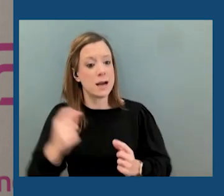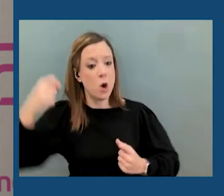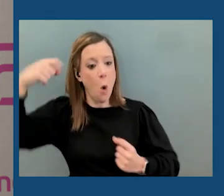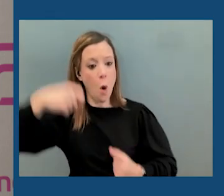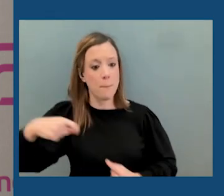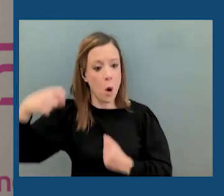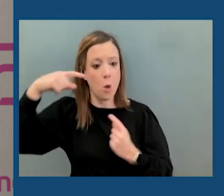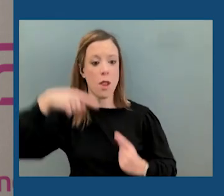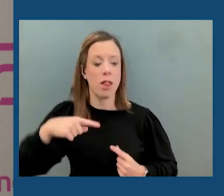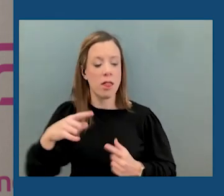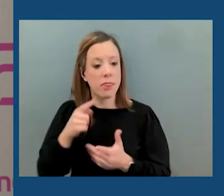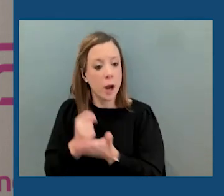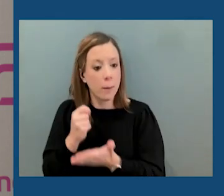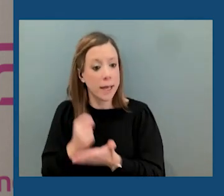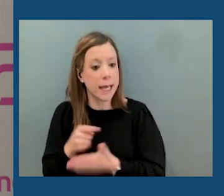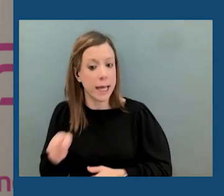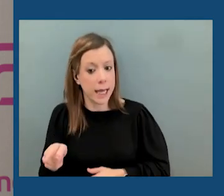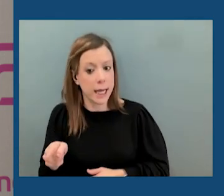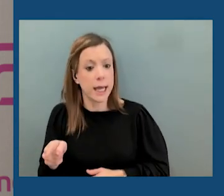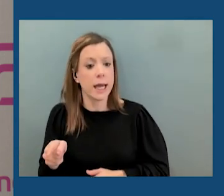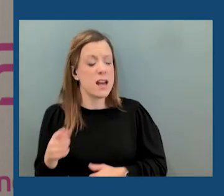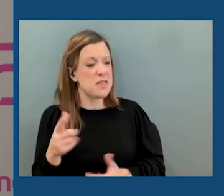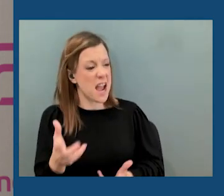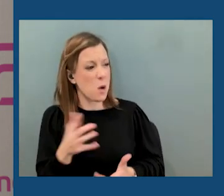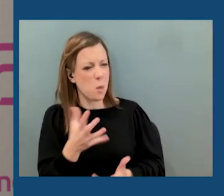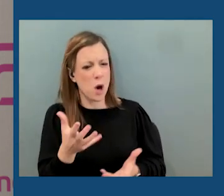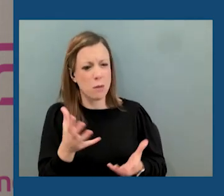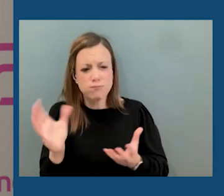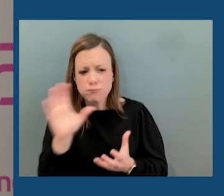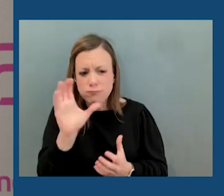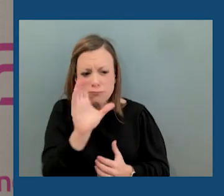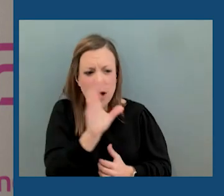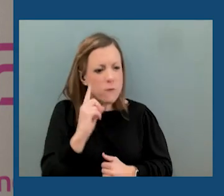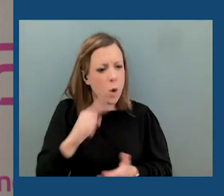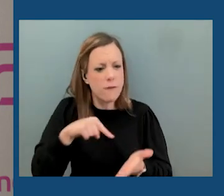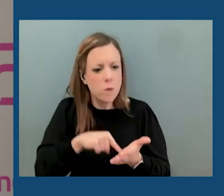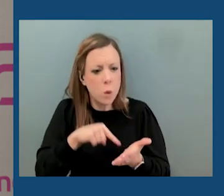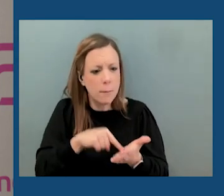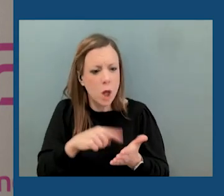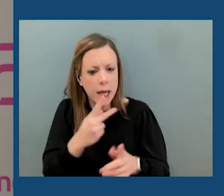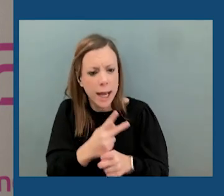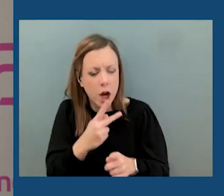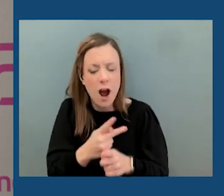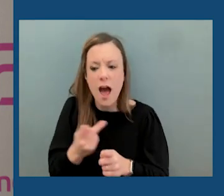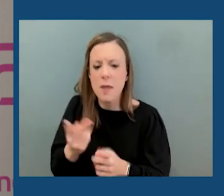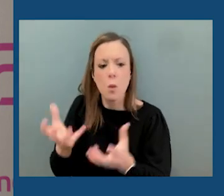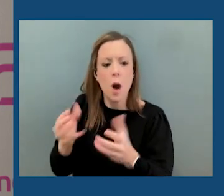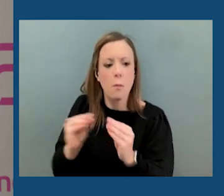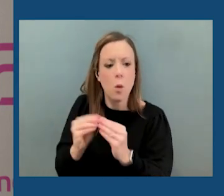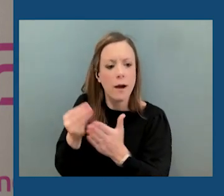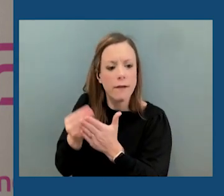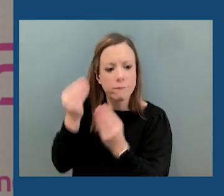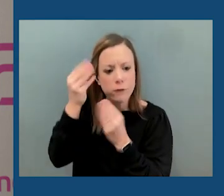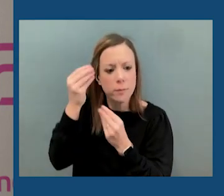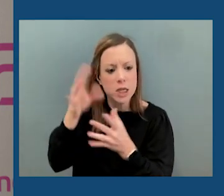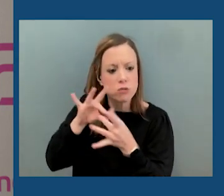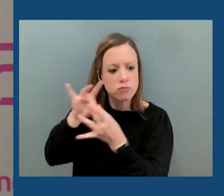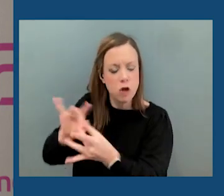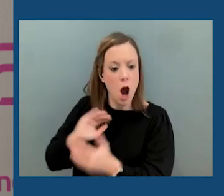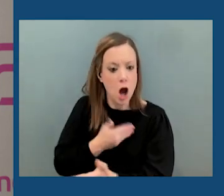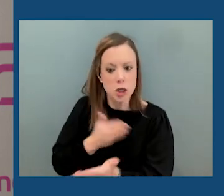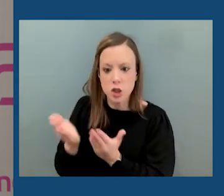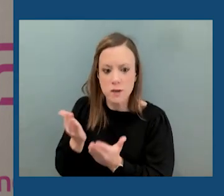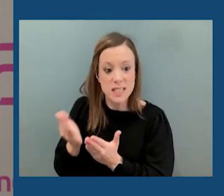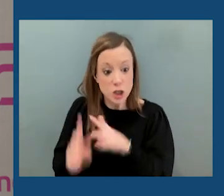for affordable care and asked for more information on our services. Showing up in the classroom can be immediately impactful for people.